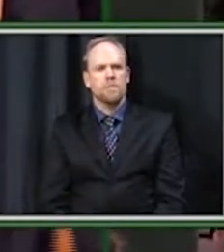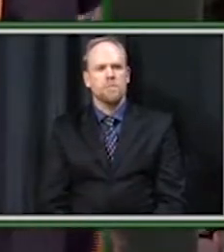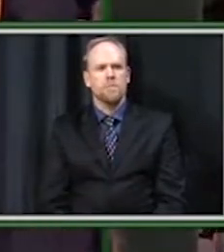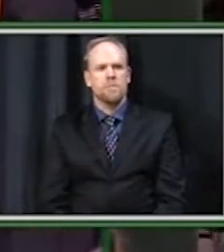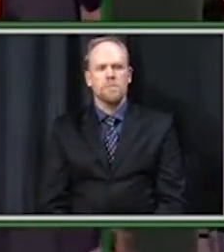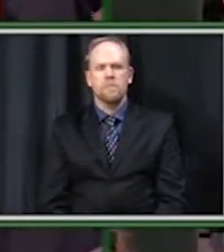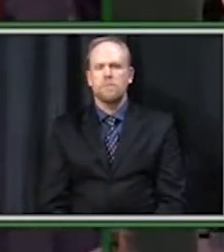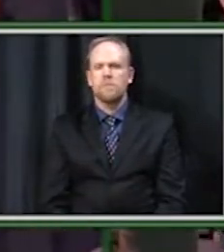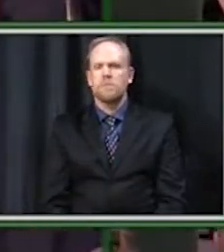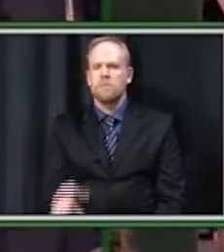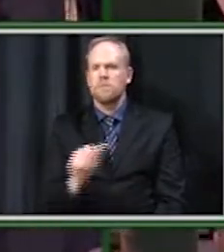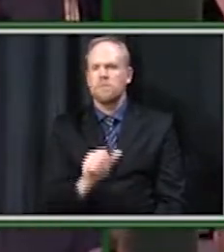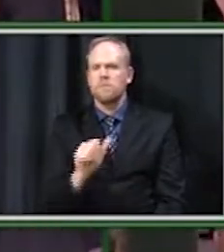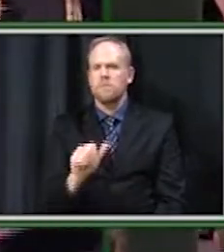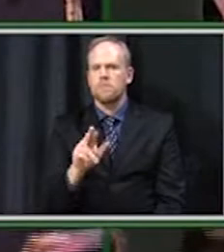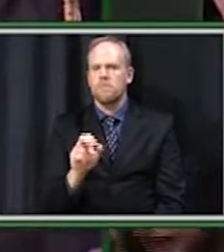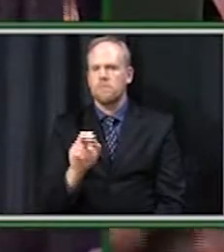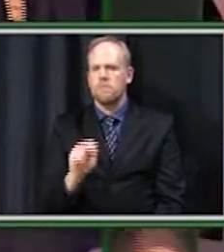Aaron Graham.